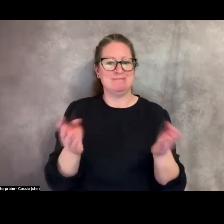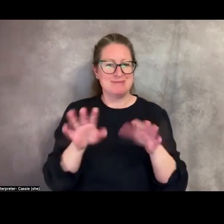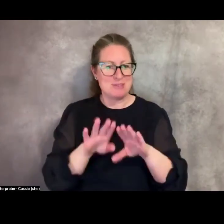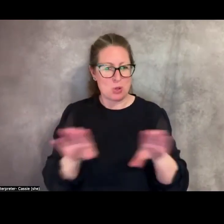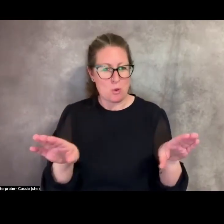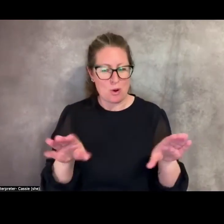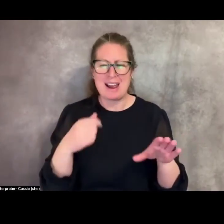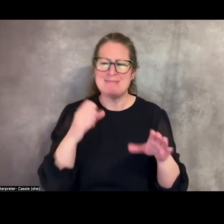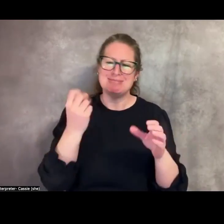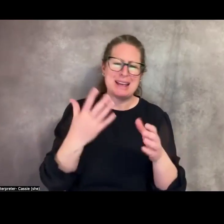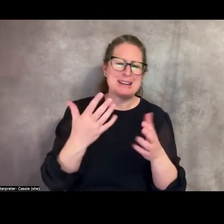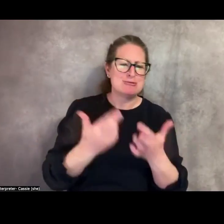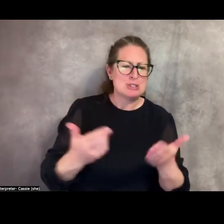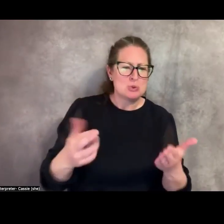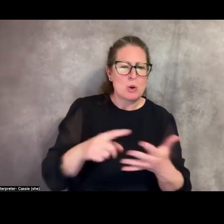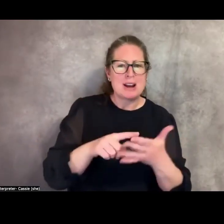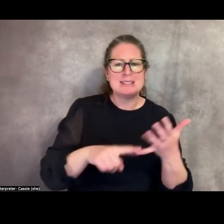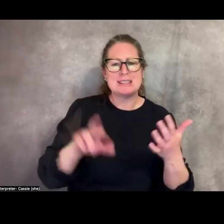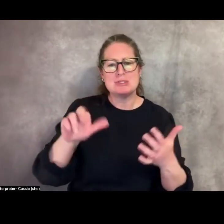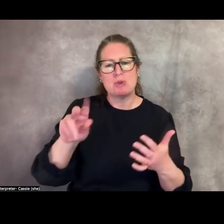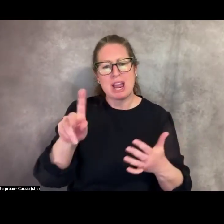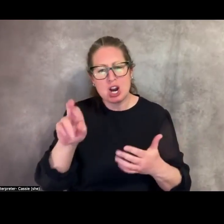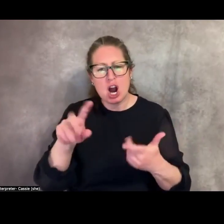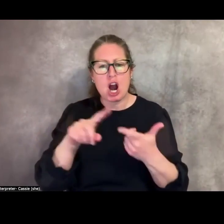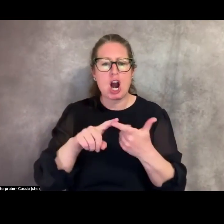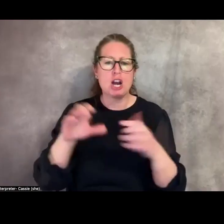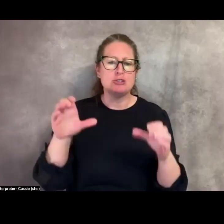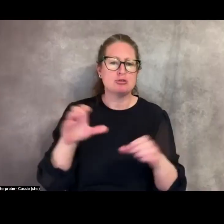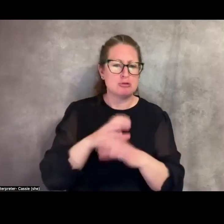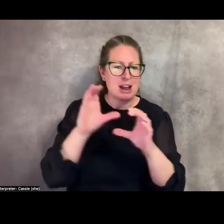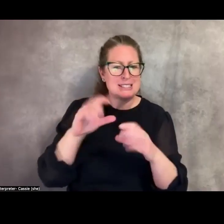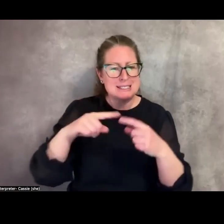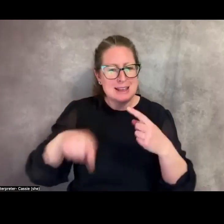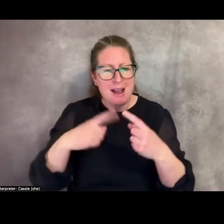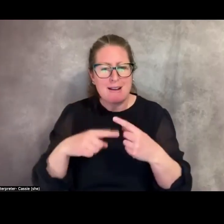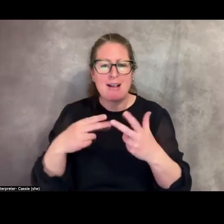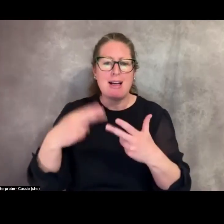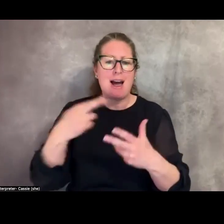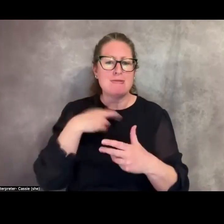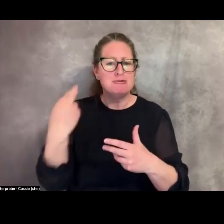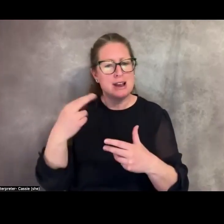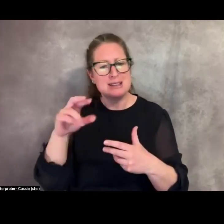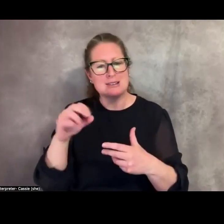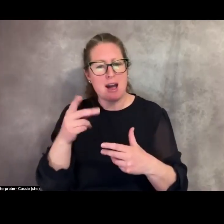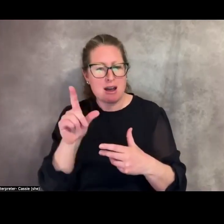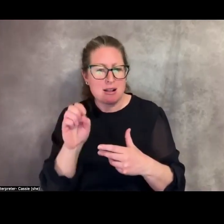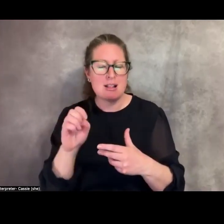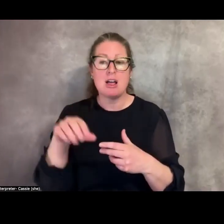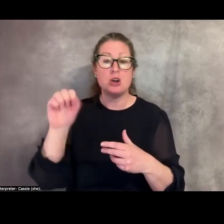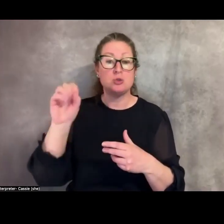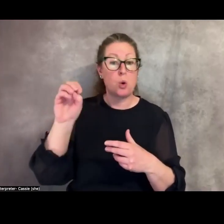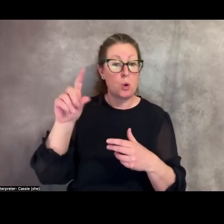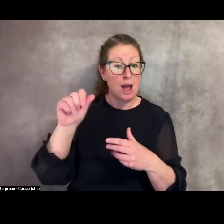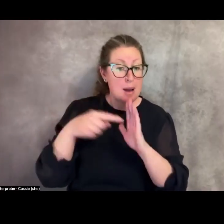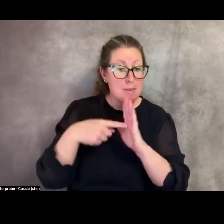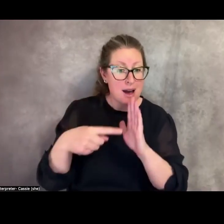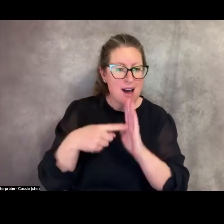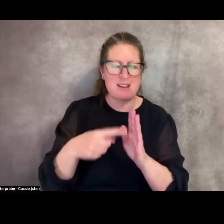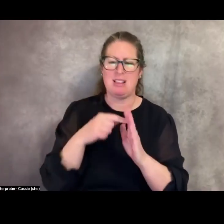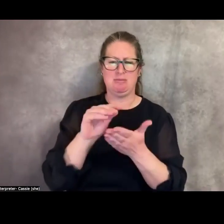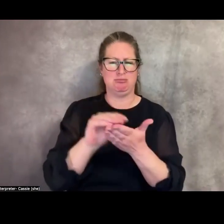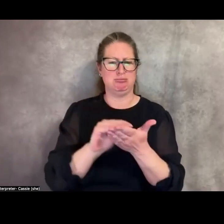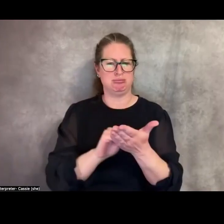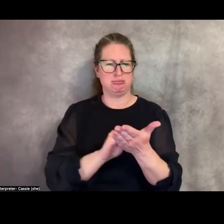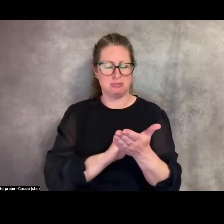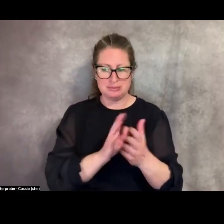resources, including radar, the crisis cycle, high risk huddles, and so on, the SOTA model. We discussed